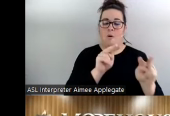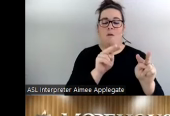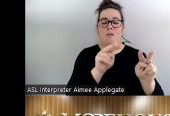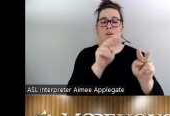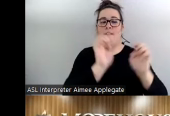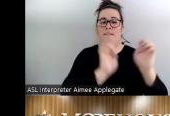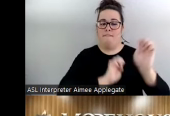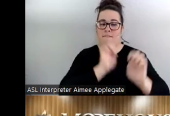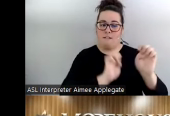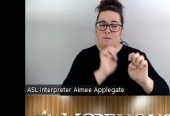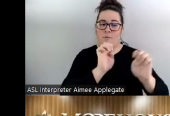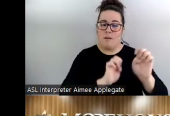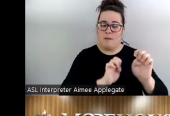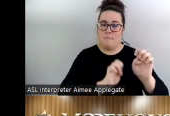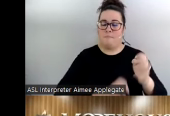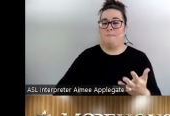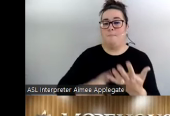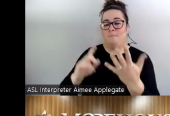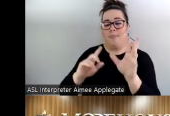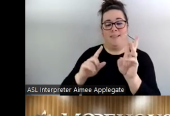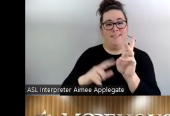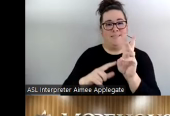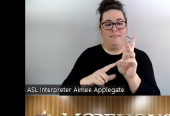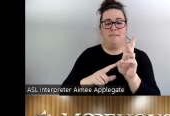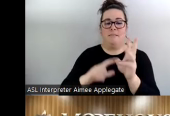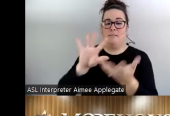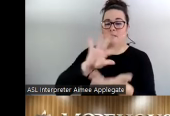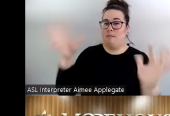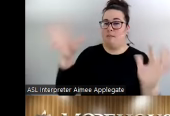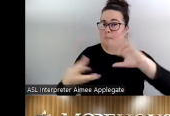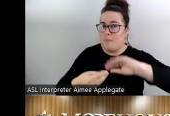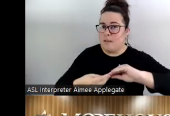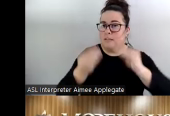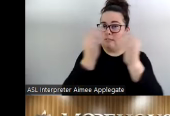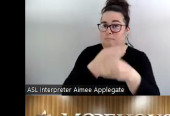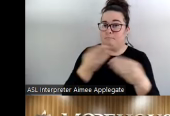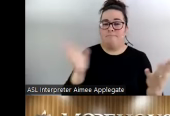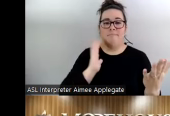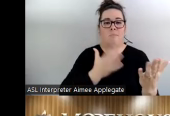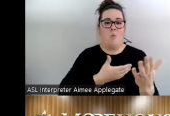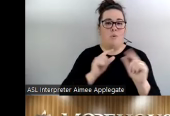comprehensive dissemination to our priority populations.